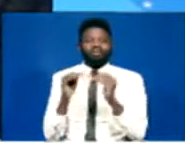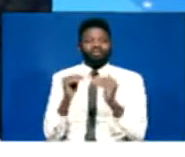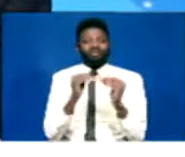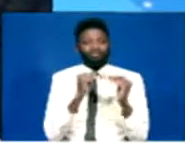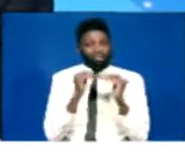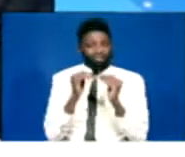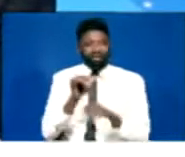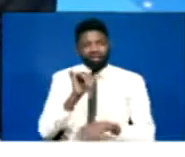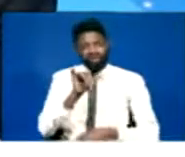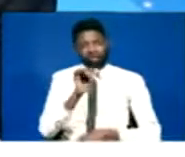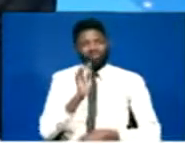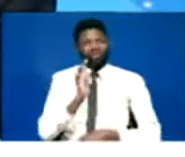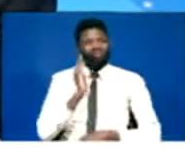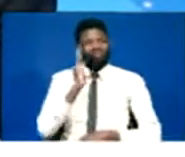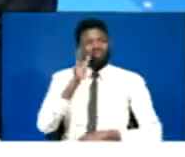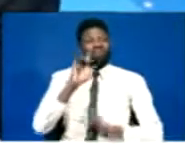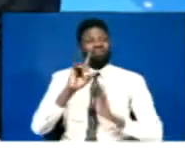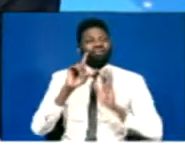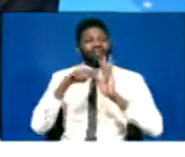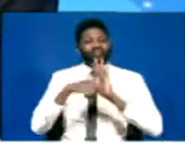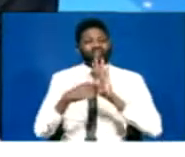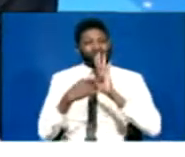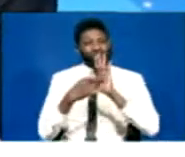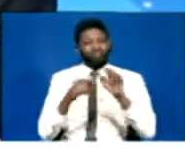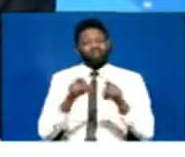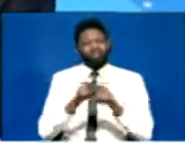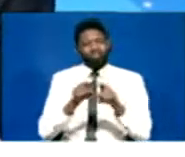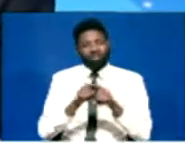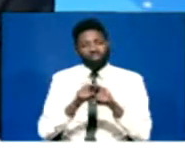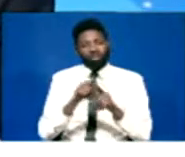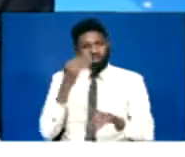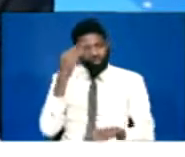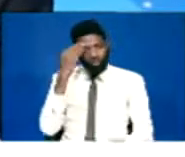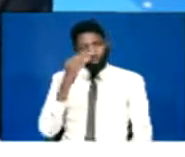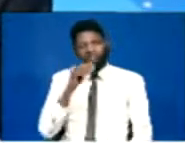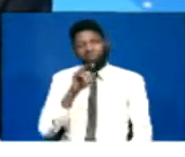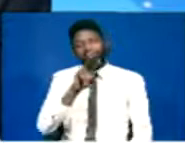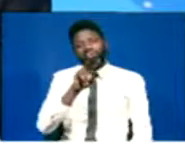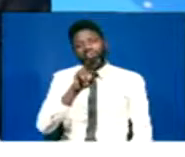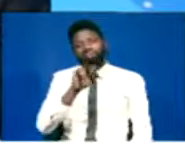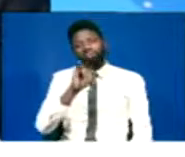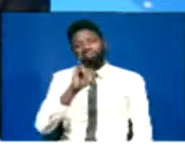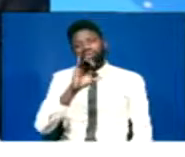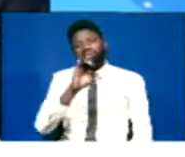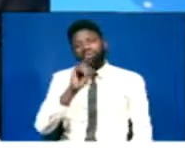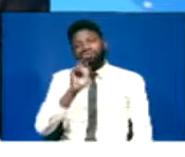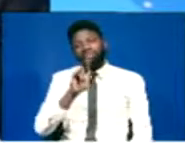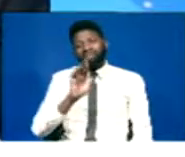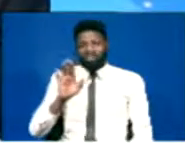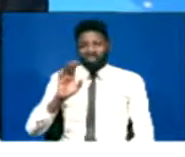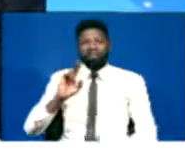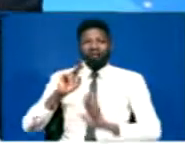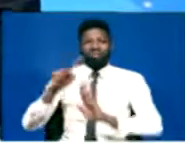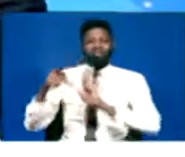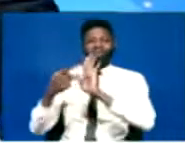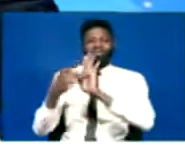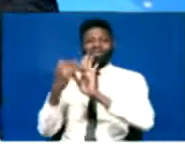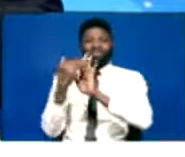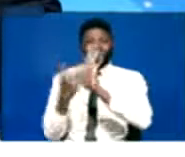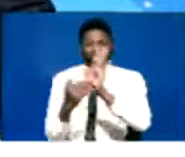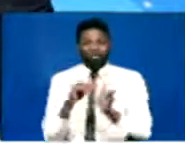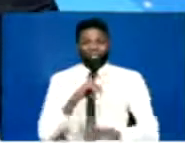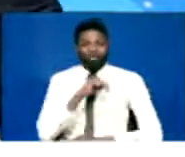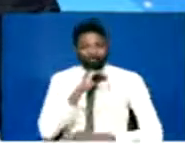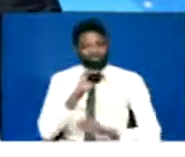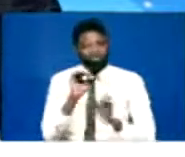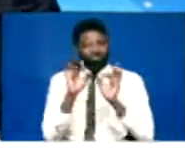up a little bit later. But, you know, Victor Olo, quite a profile here, and, you know, what